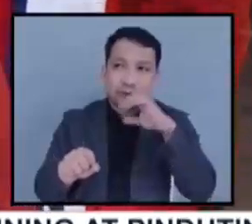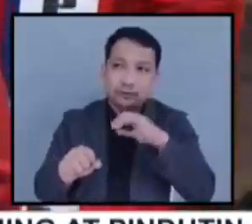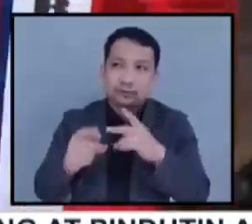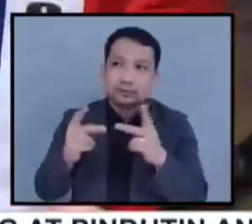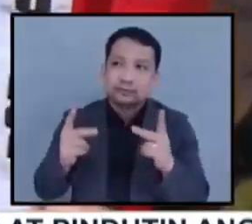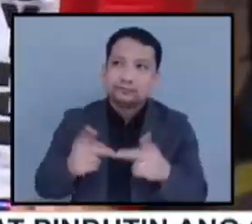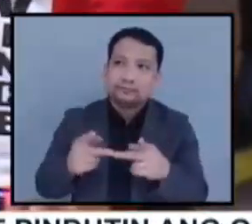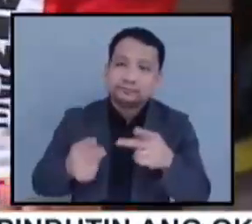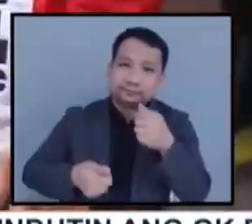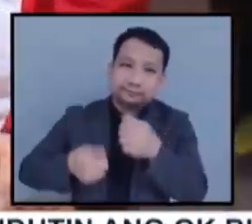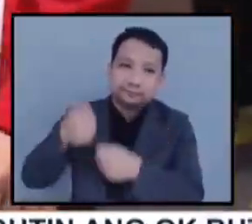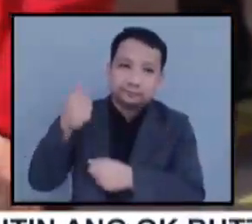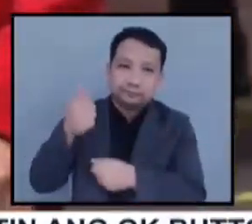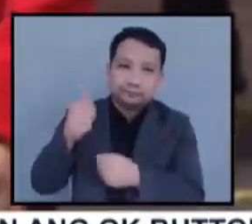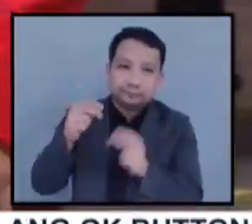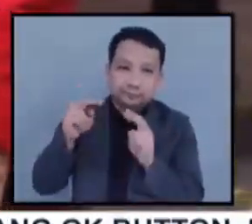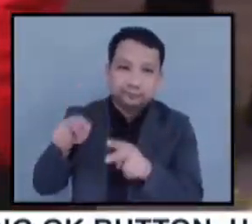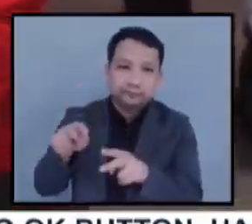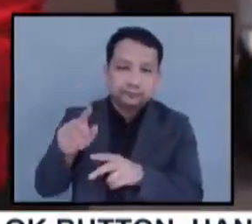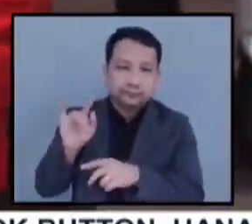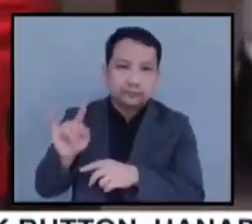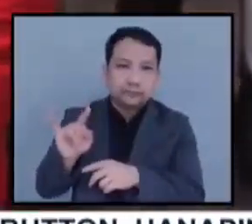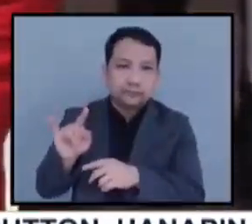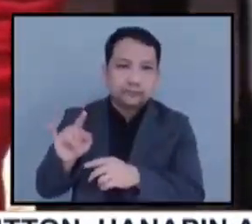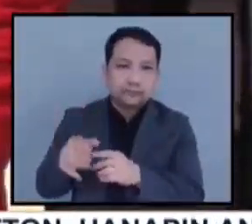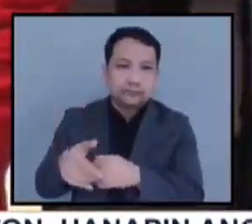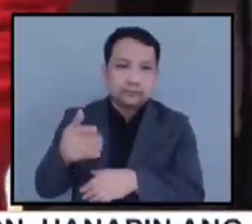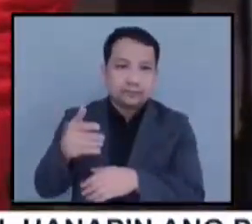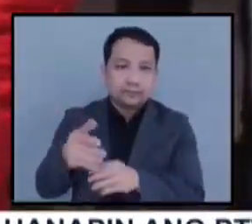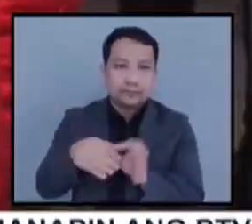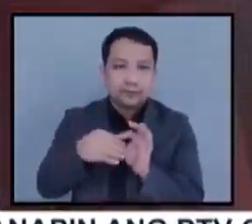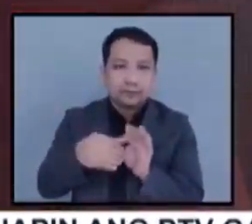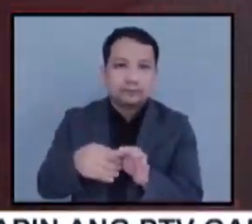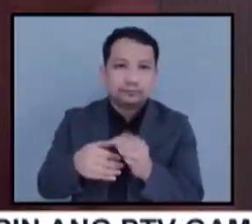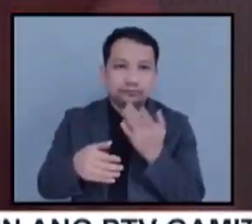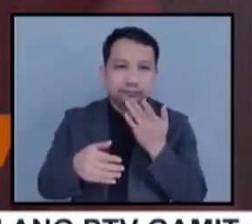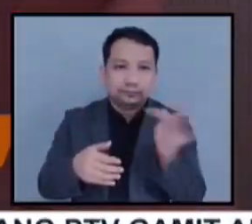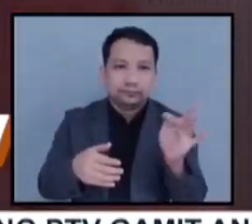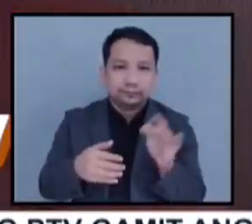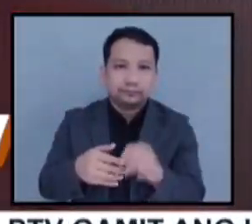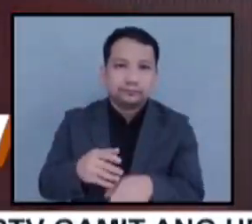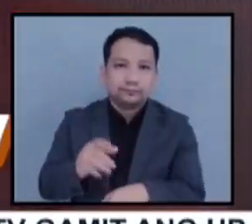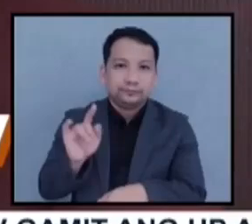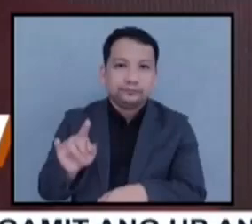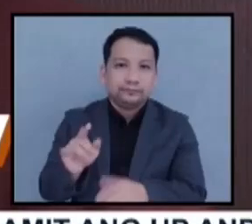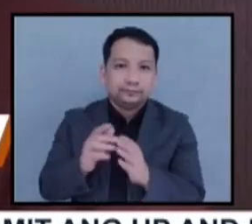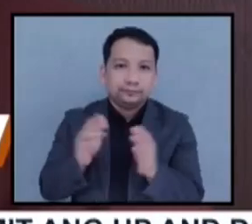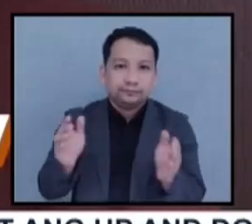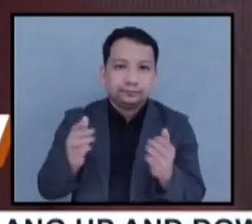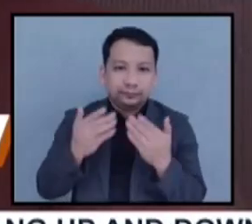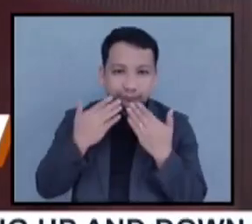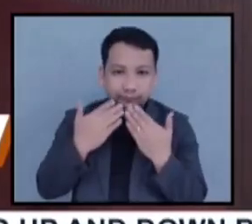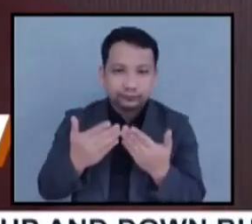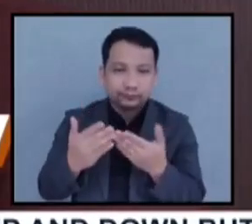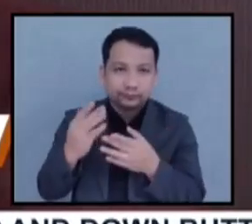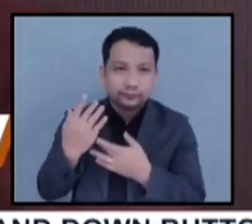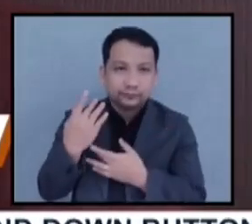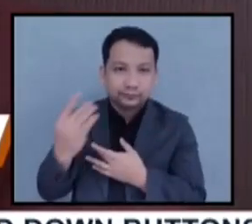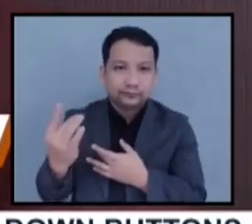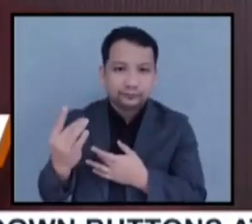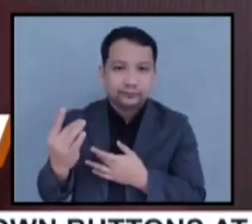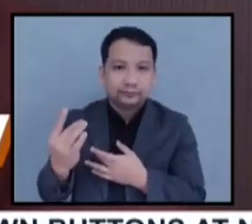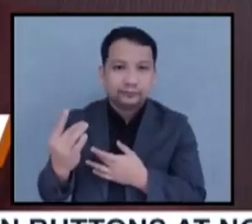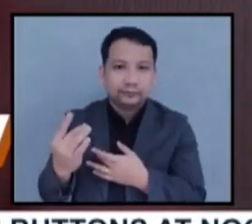sa mata ng press at itinanghal na press favorite. Thankful to you all for choosing me. I did not expect